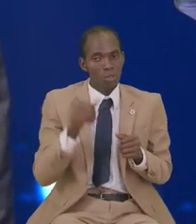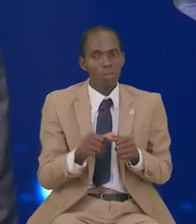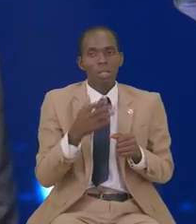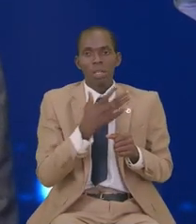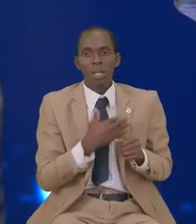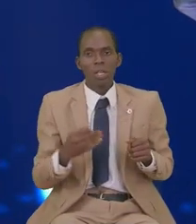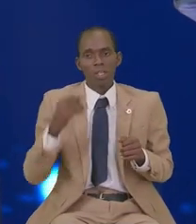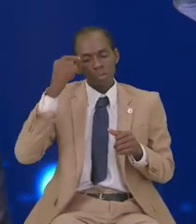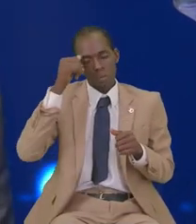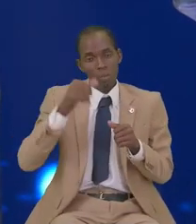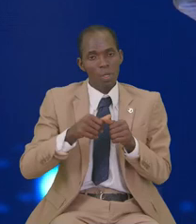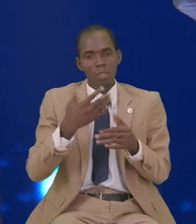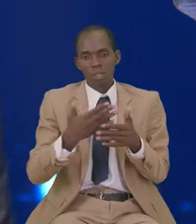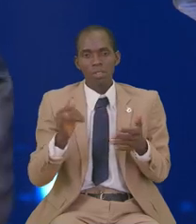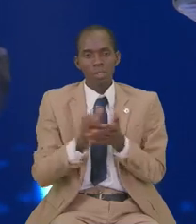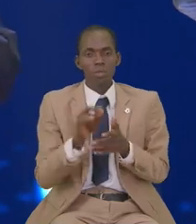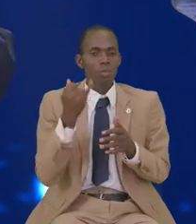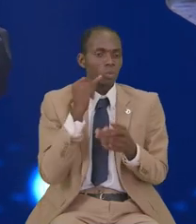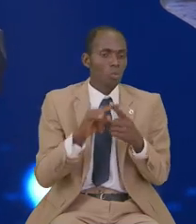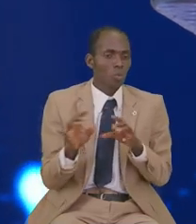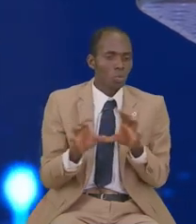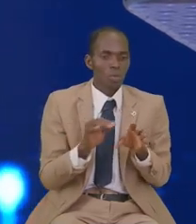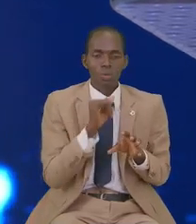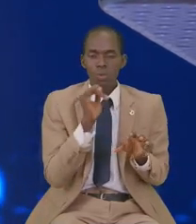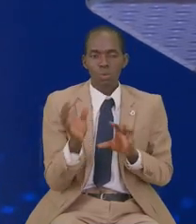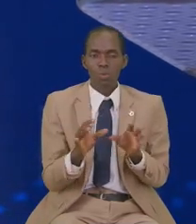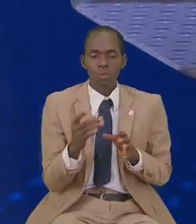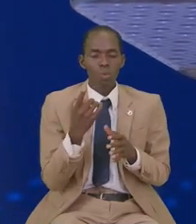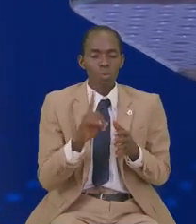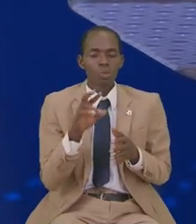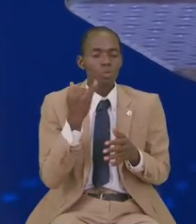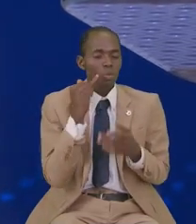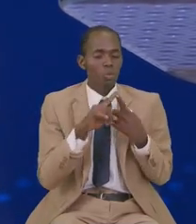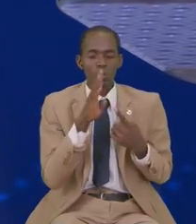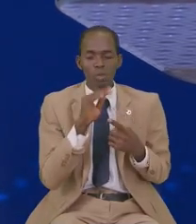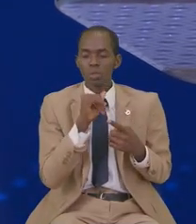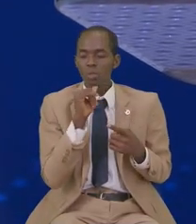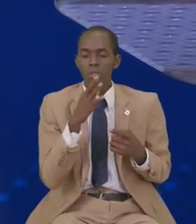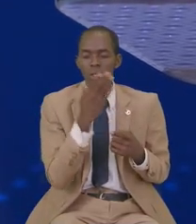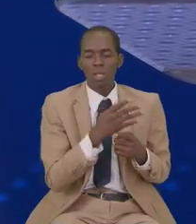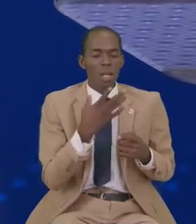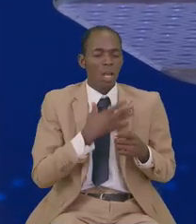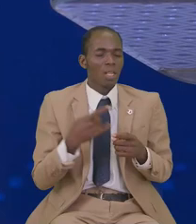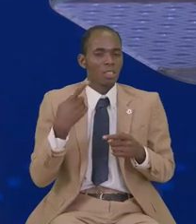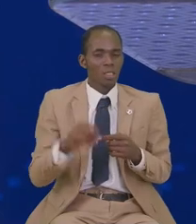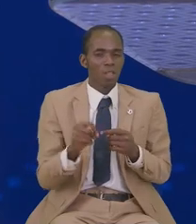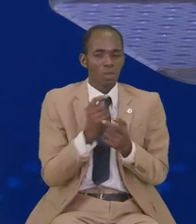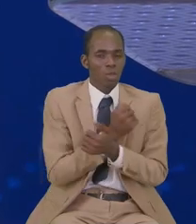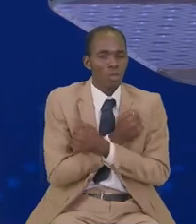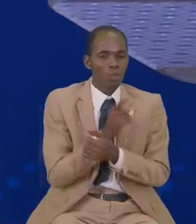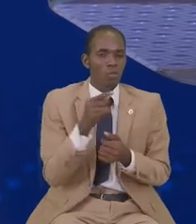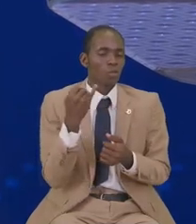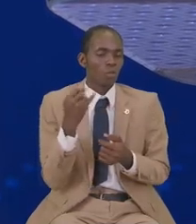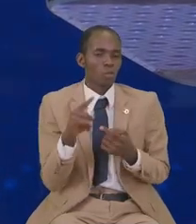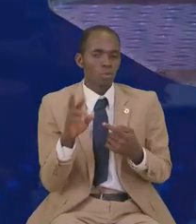do, where you should have been, you were not there, and the loyalty you should have had, and the love you should have had, and the faithfulness you